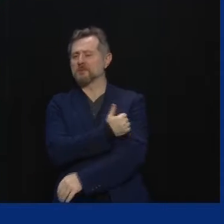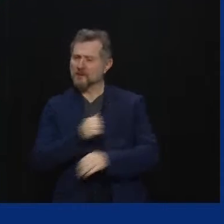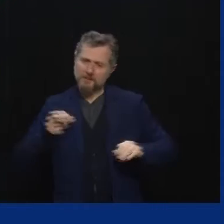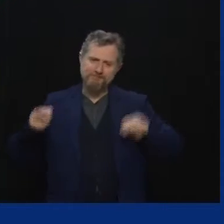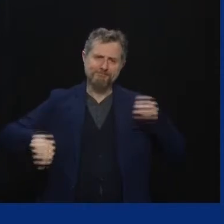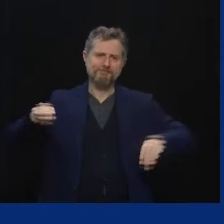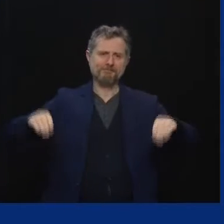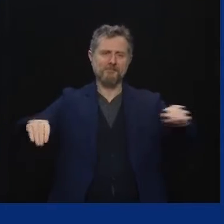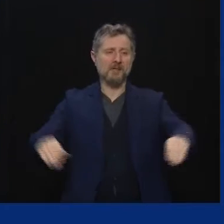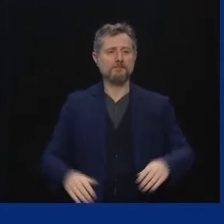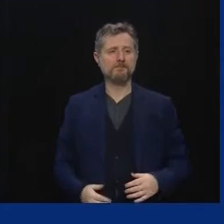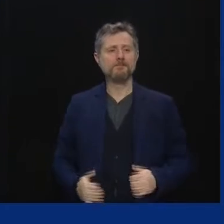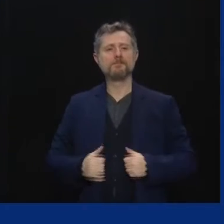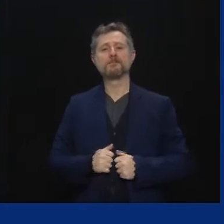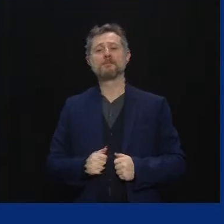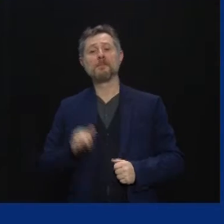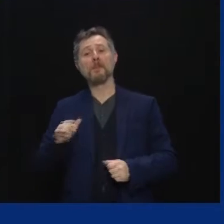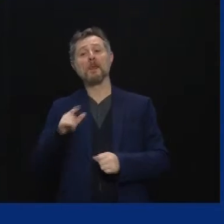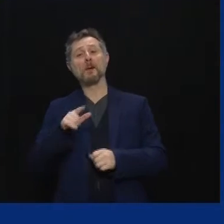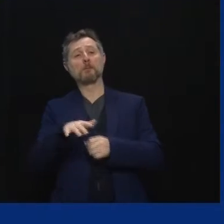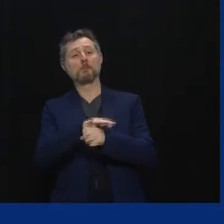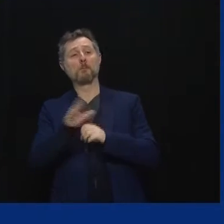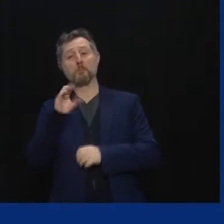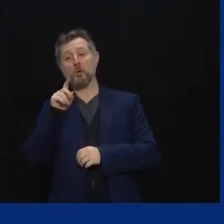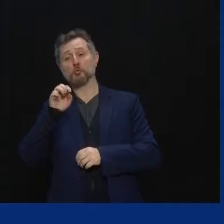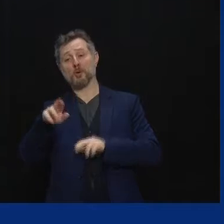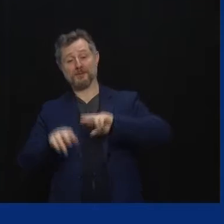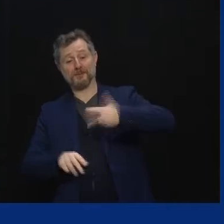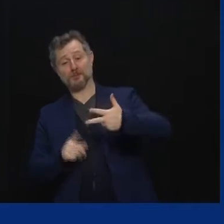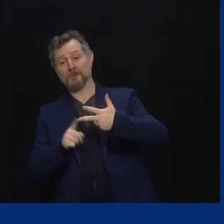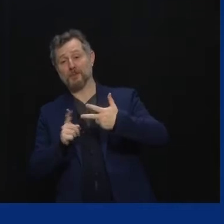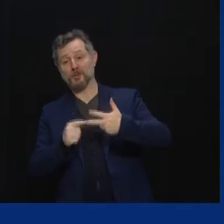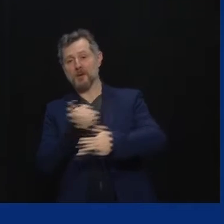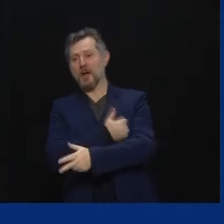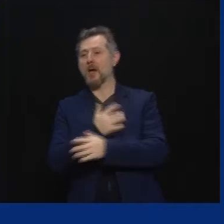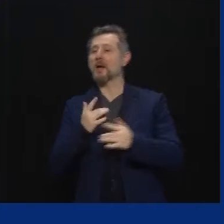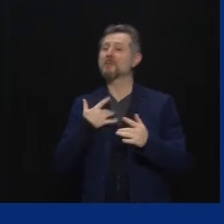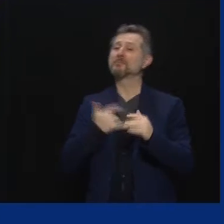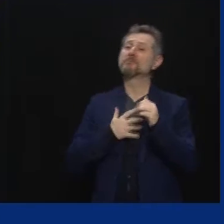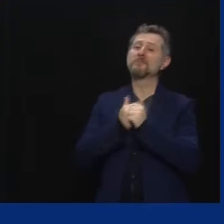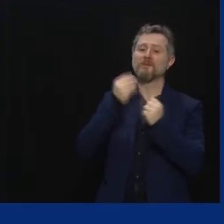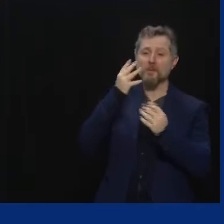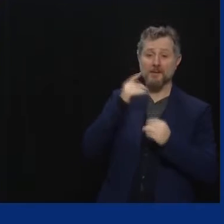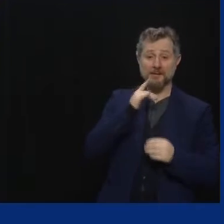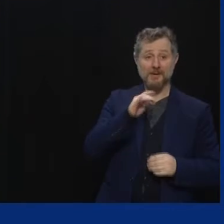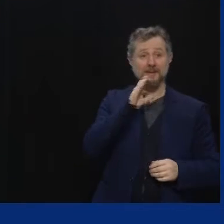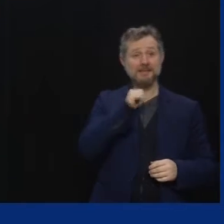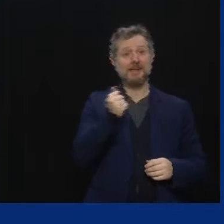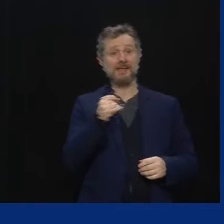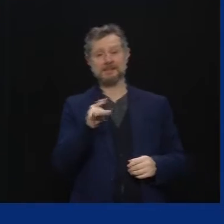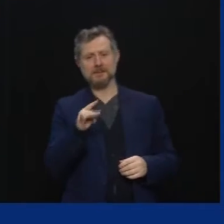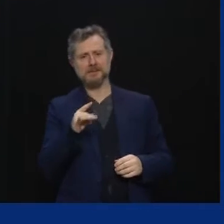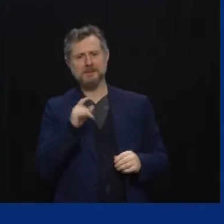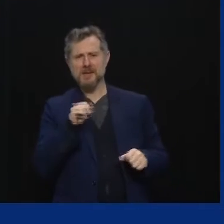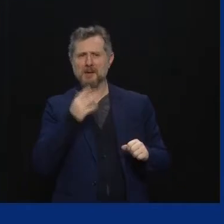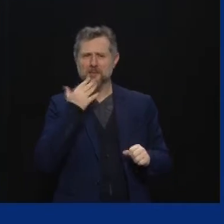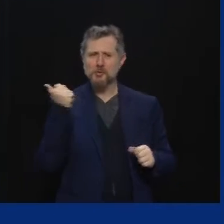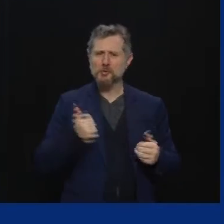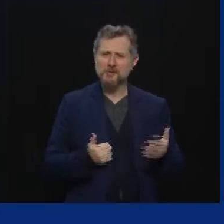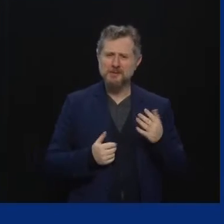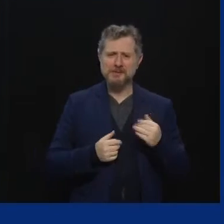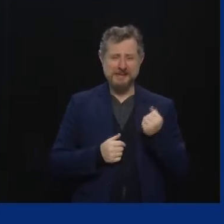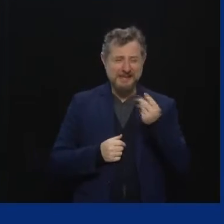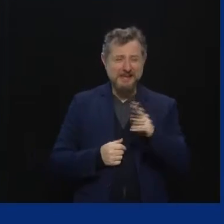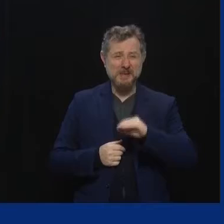update, I know we can do better. Look at the number of people over 18 fully vaccinated and boosted is only